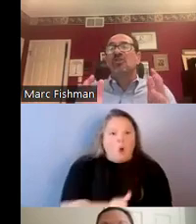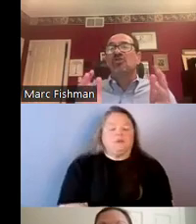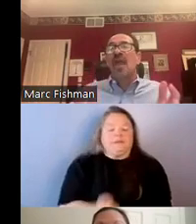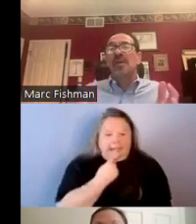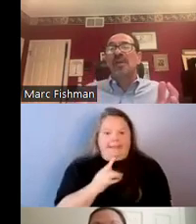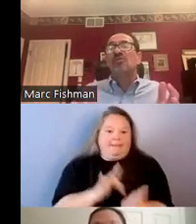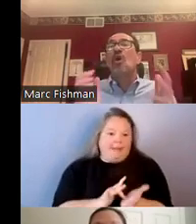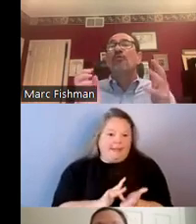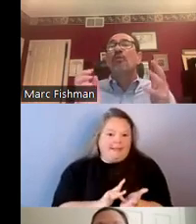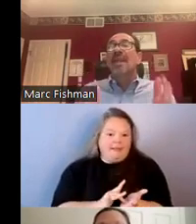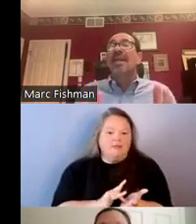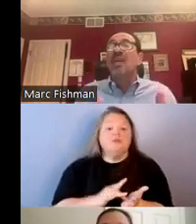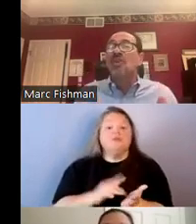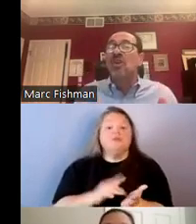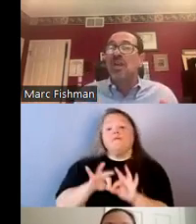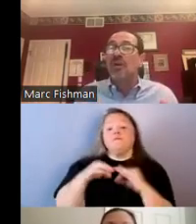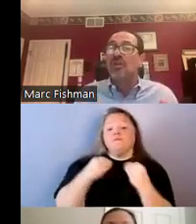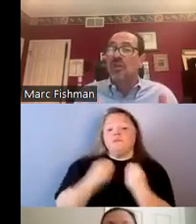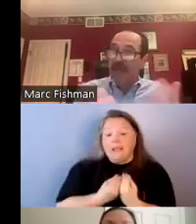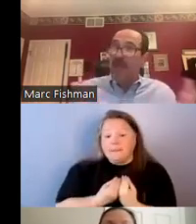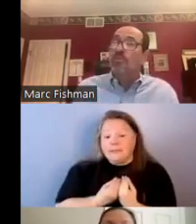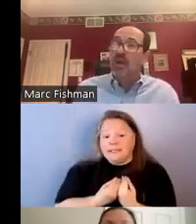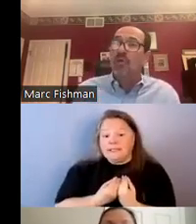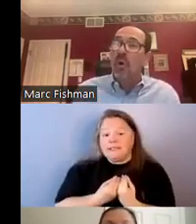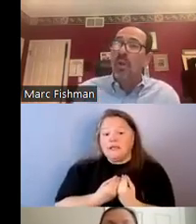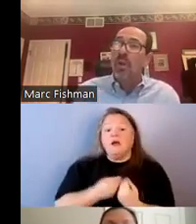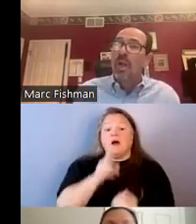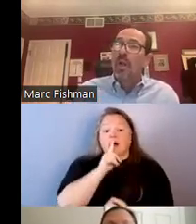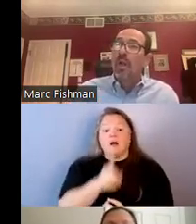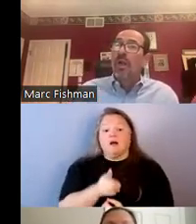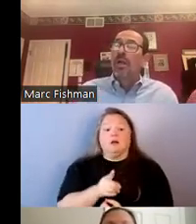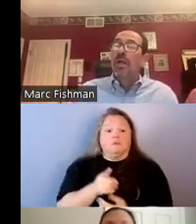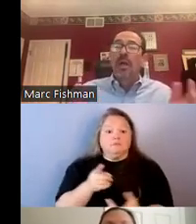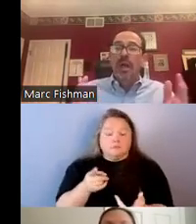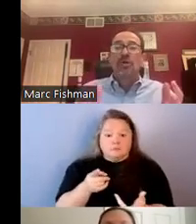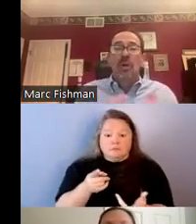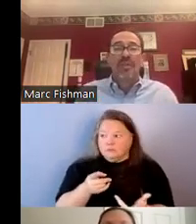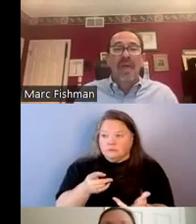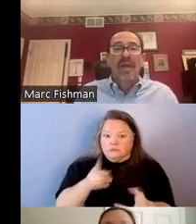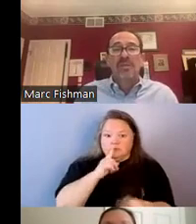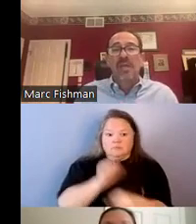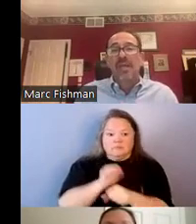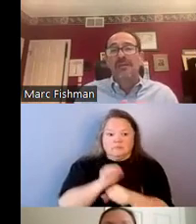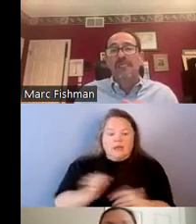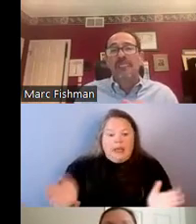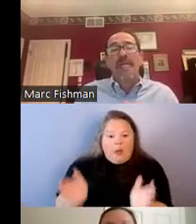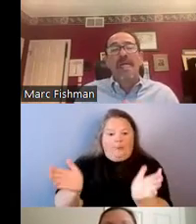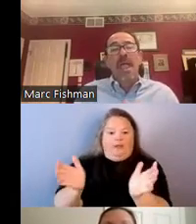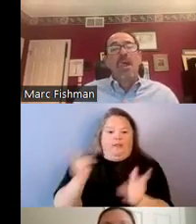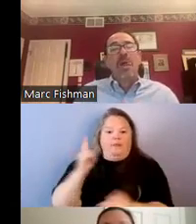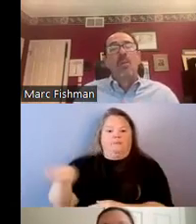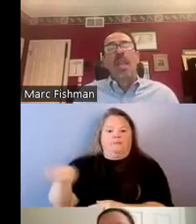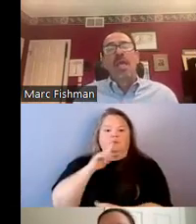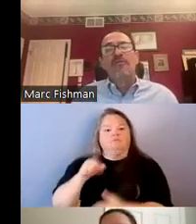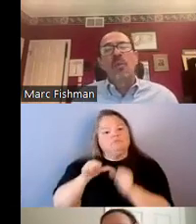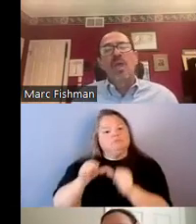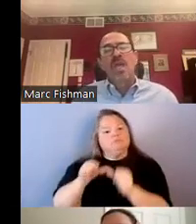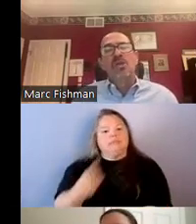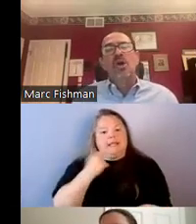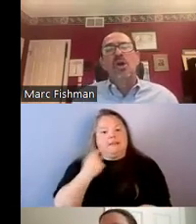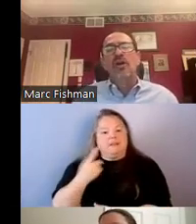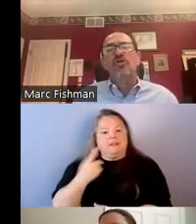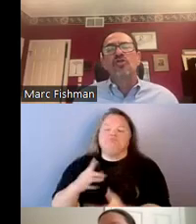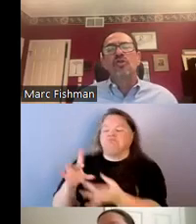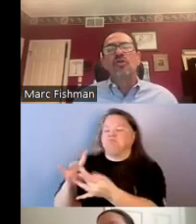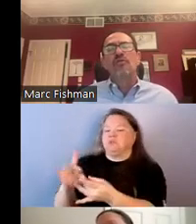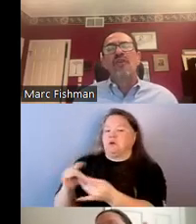about families as champions for medication adherence? That could be a role, and I'll talk about that in a second. Well, if